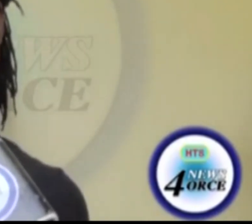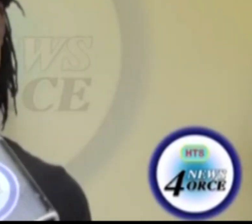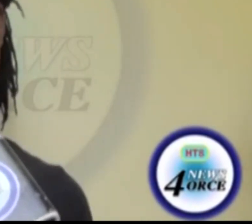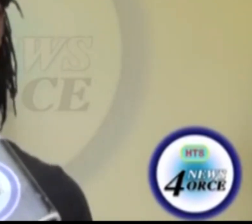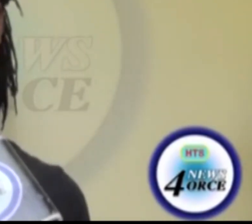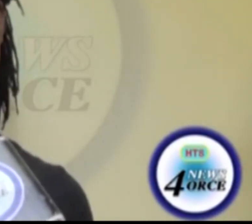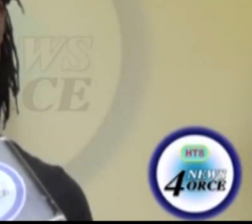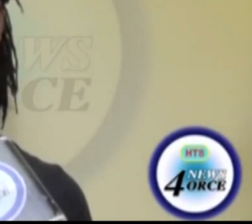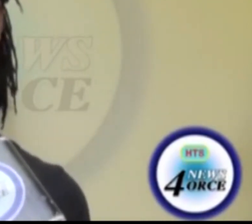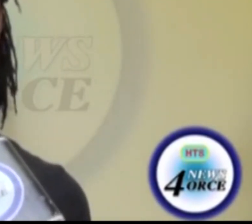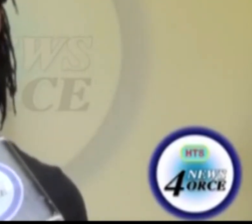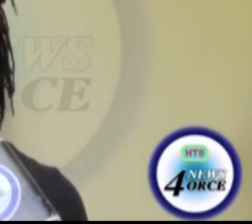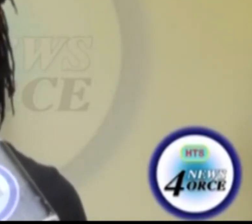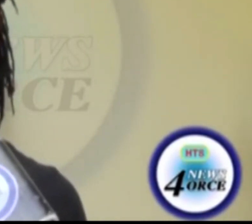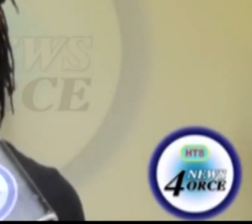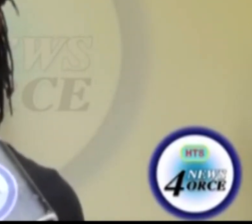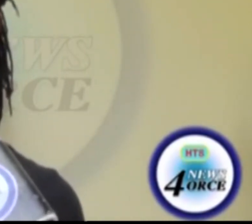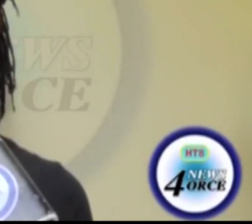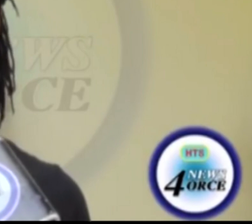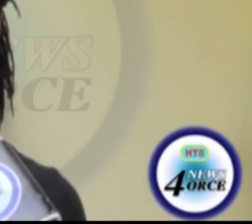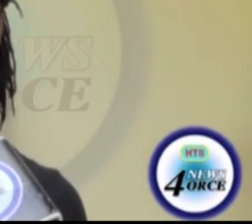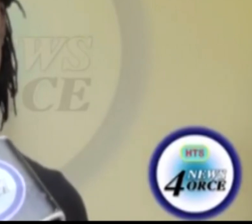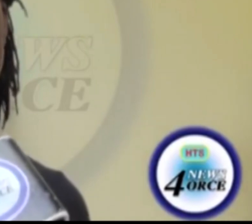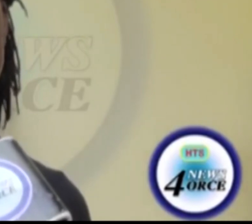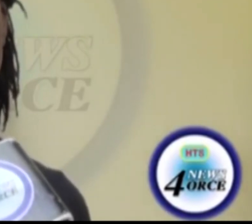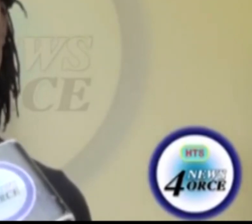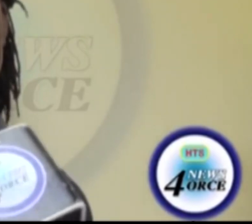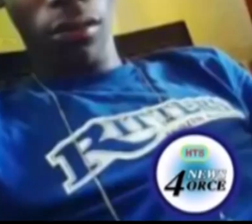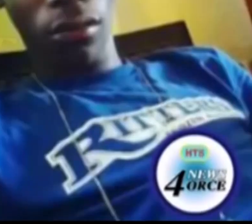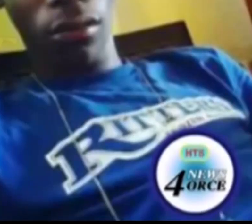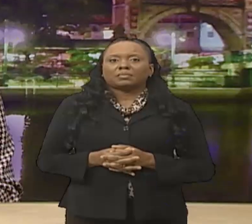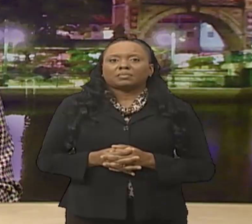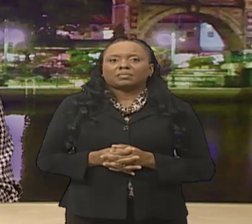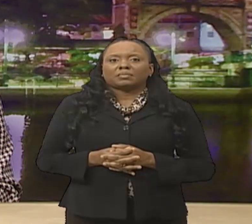was negative. This week already, so I realized he was dead.